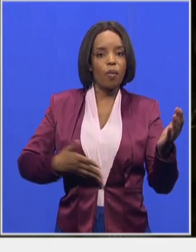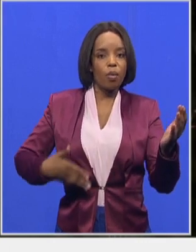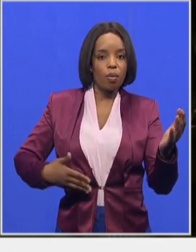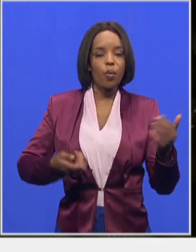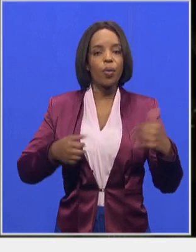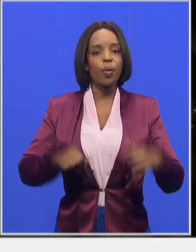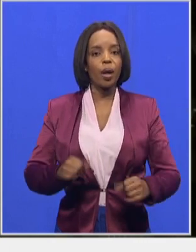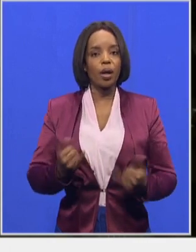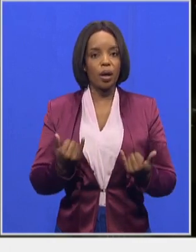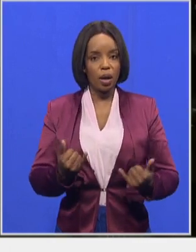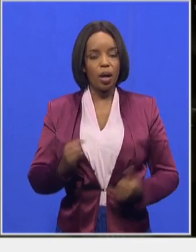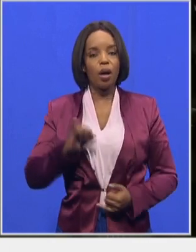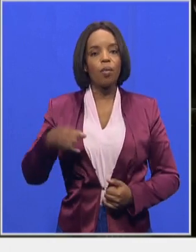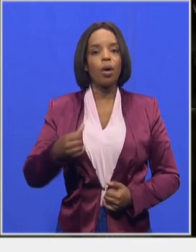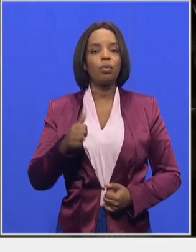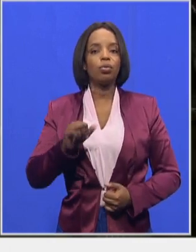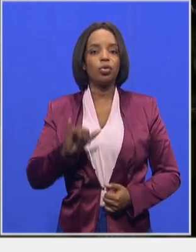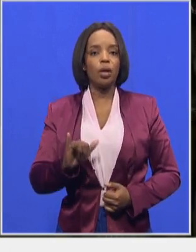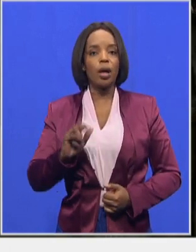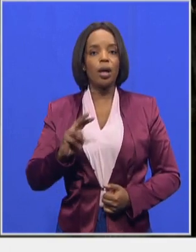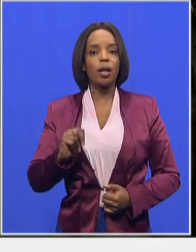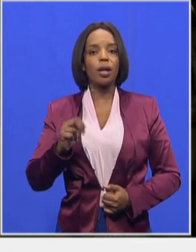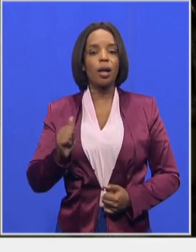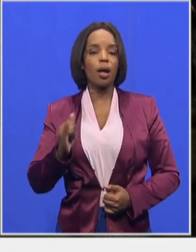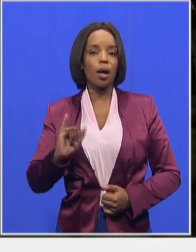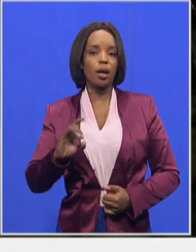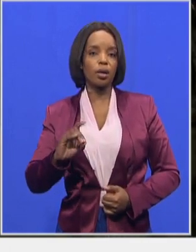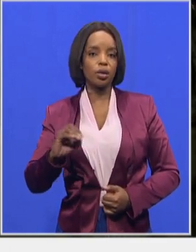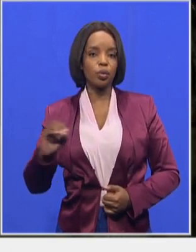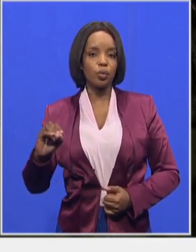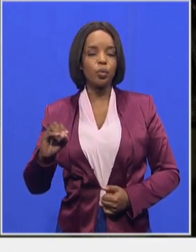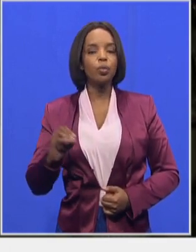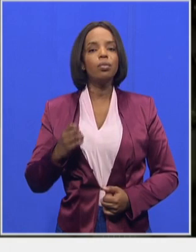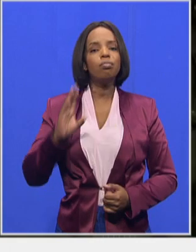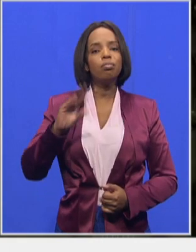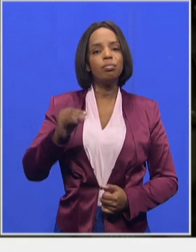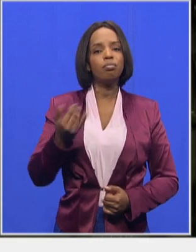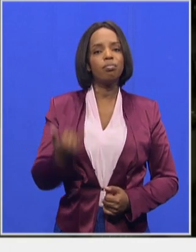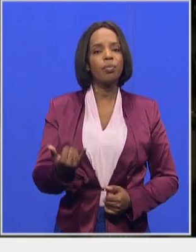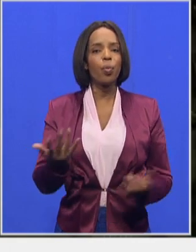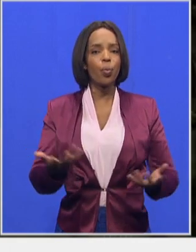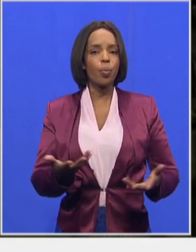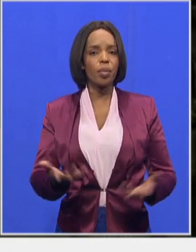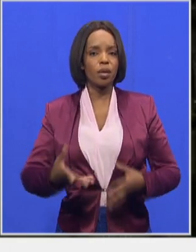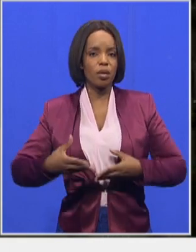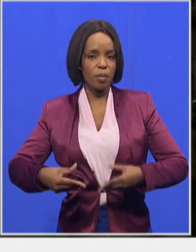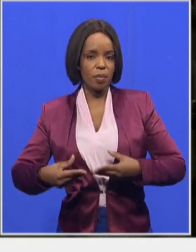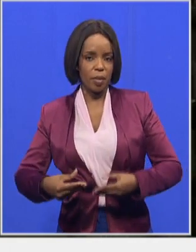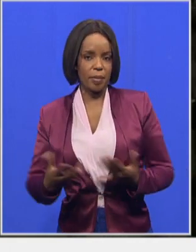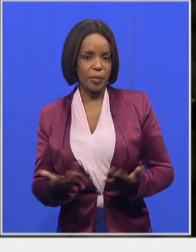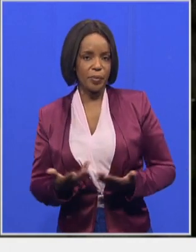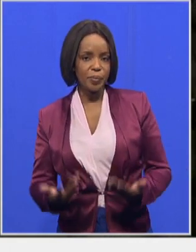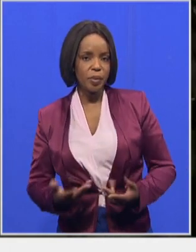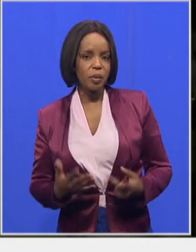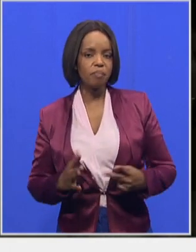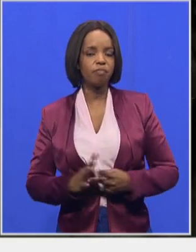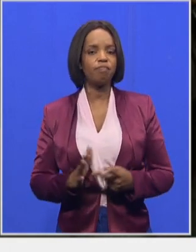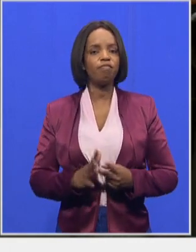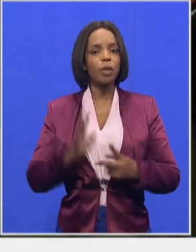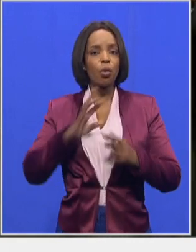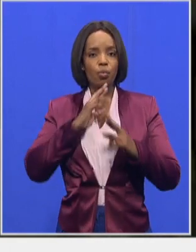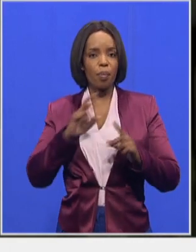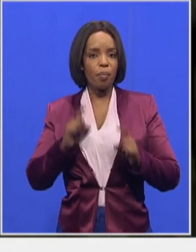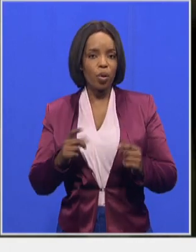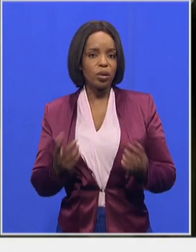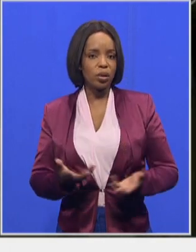Paulse is now asking the witness, where exactly are those papers? Where are those sections of the report, and why